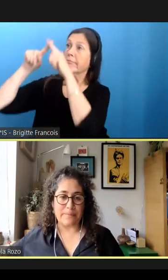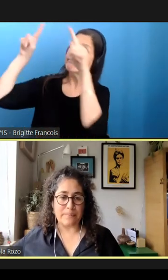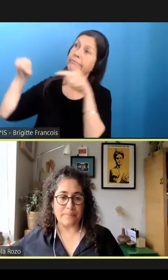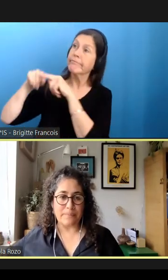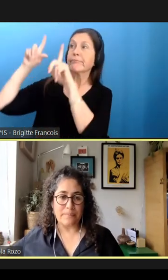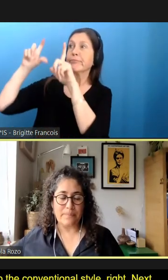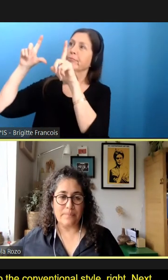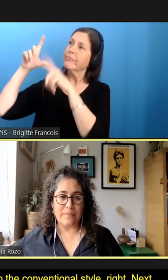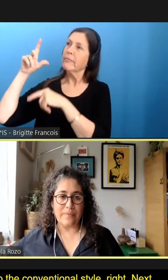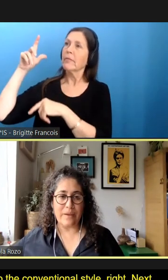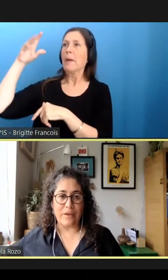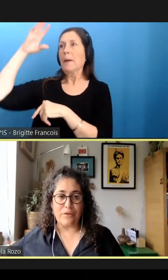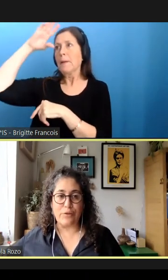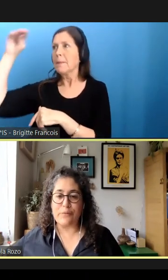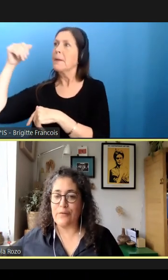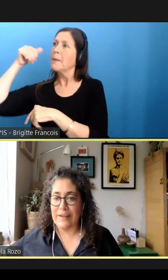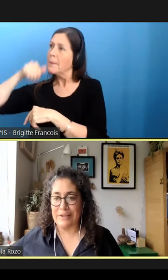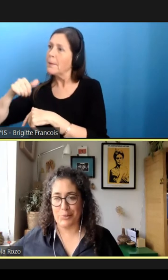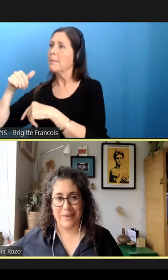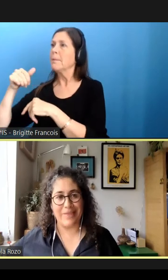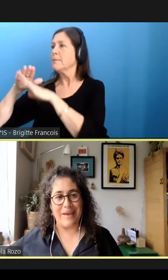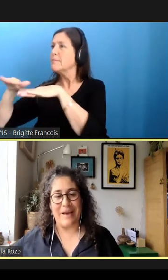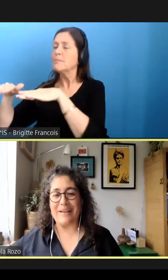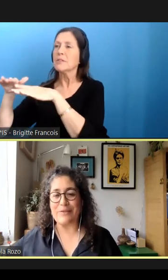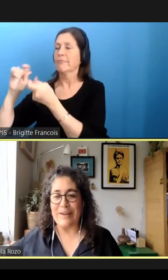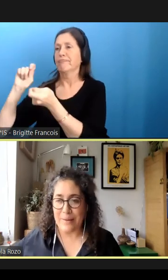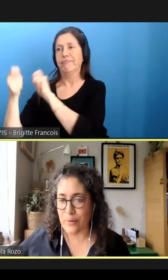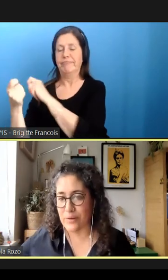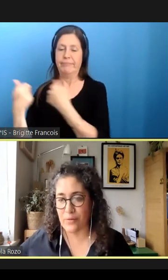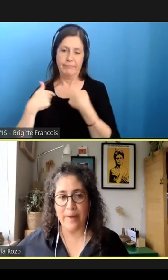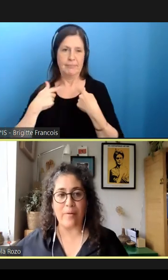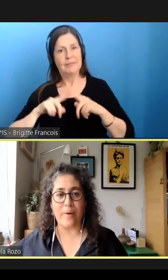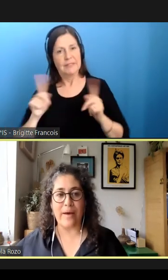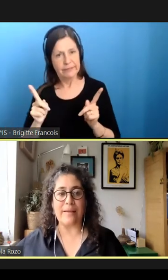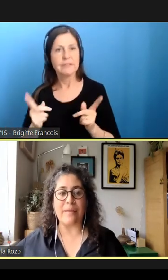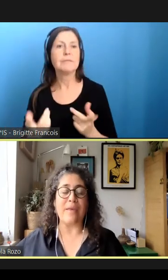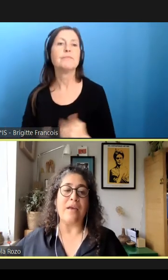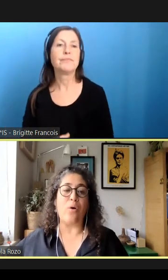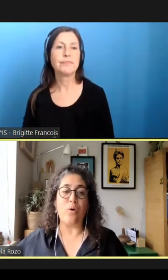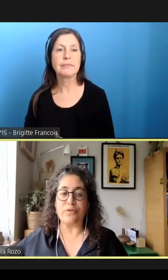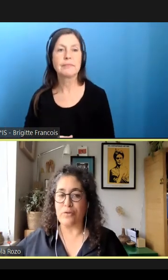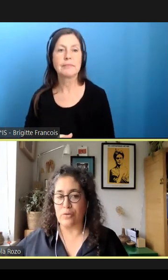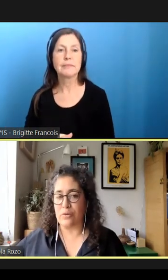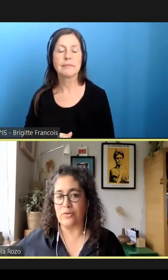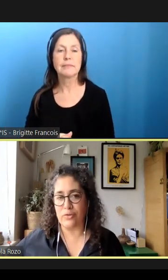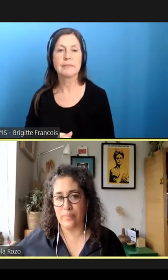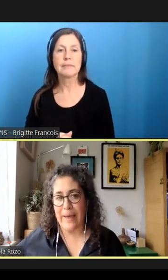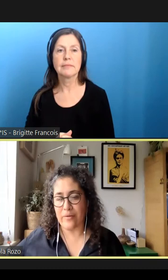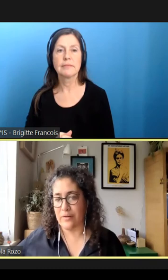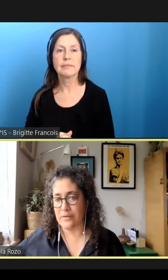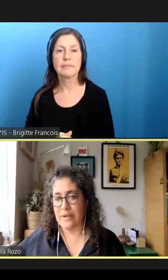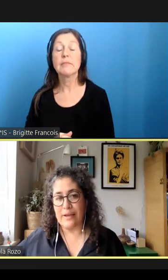please. So to finish with, it's really important to bear in mind that all social